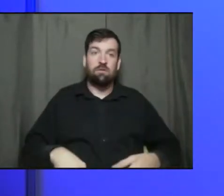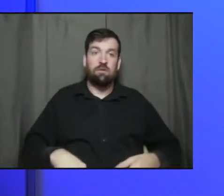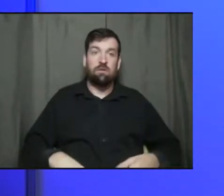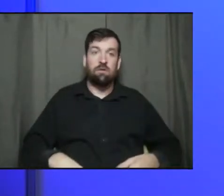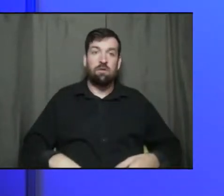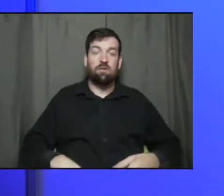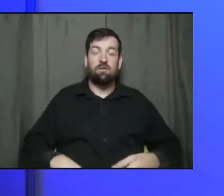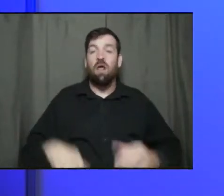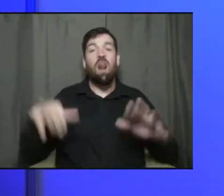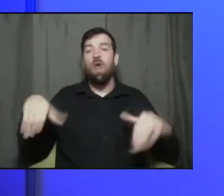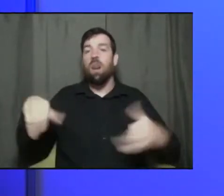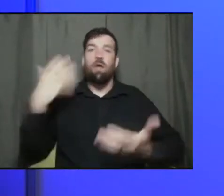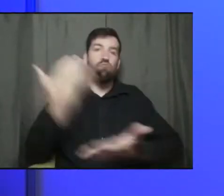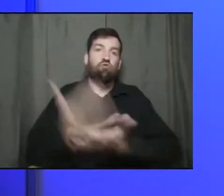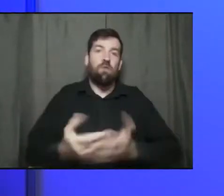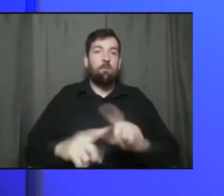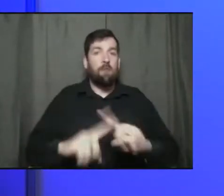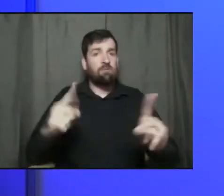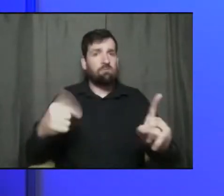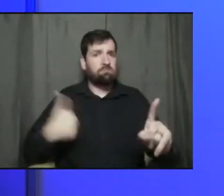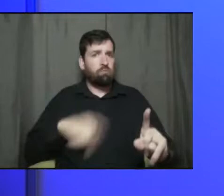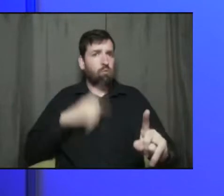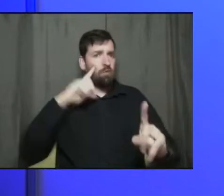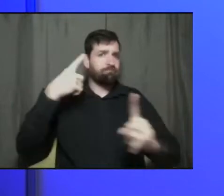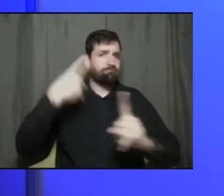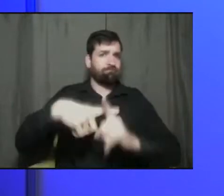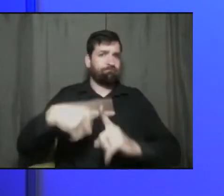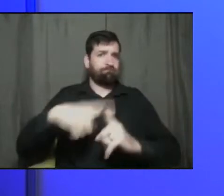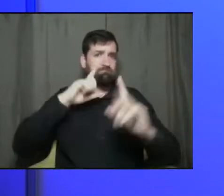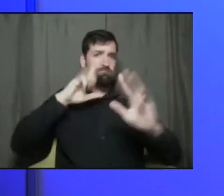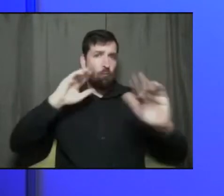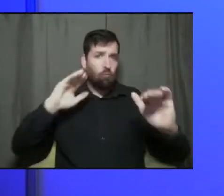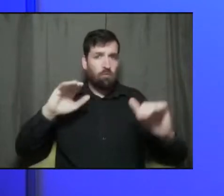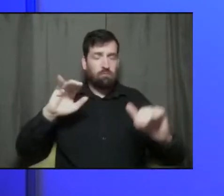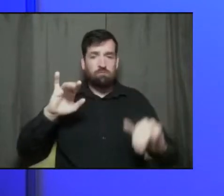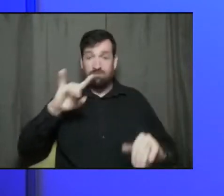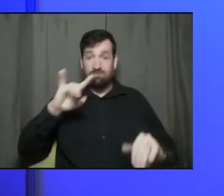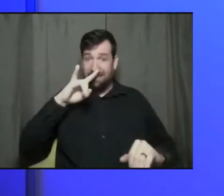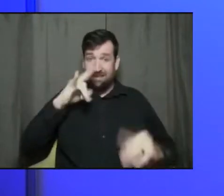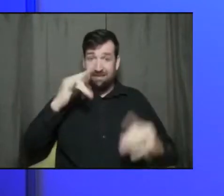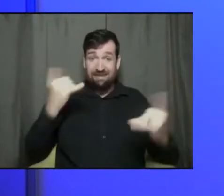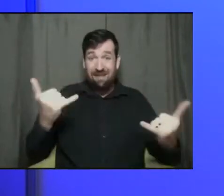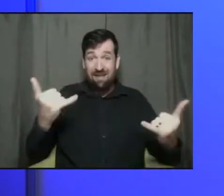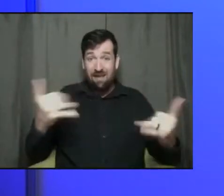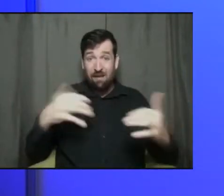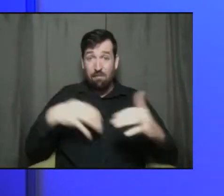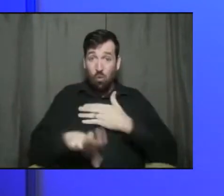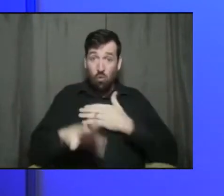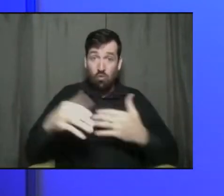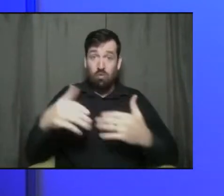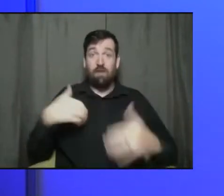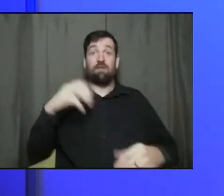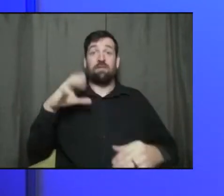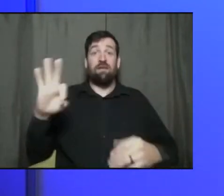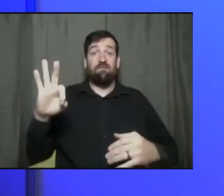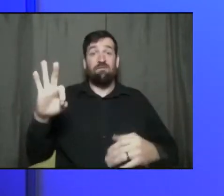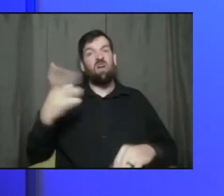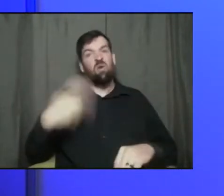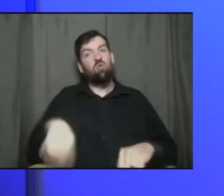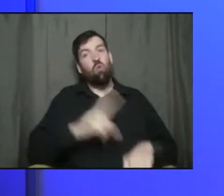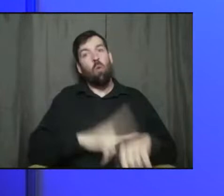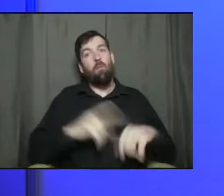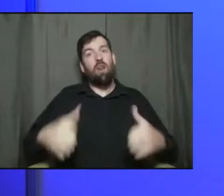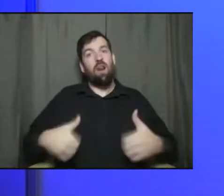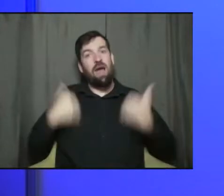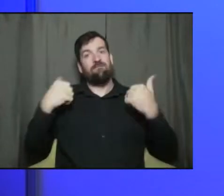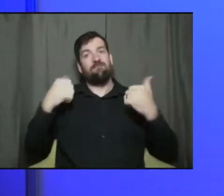yet, but obviously we're hopeful. We're hopeful that kids born today, may have normal life expectancy, and I really think for